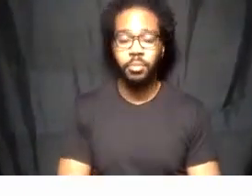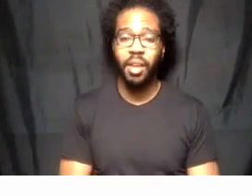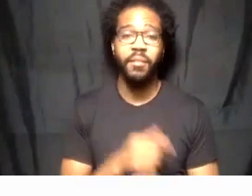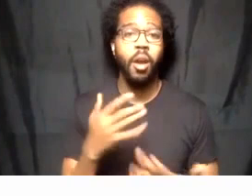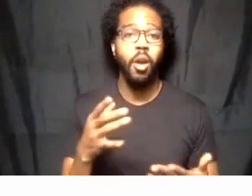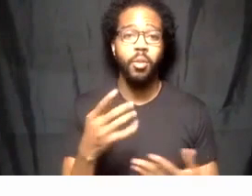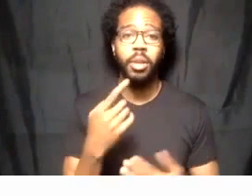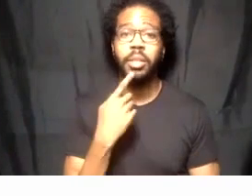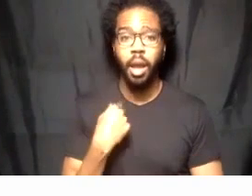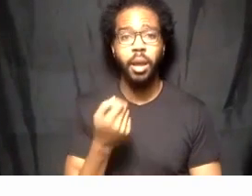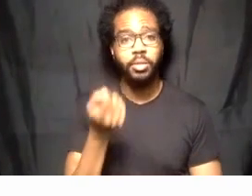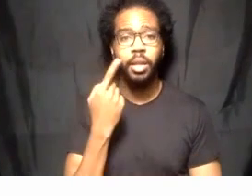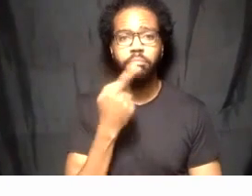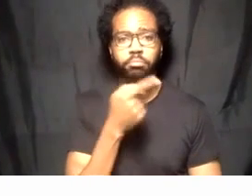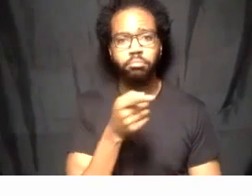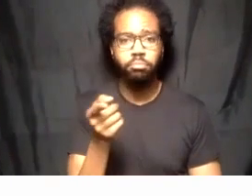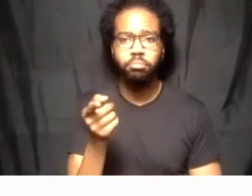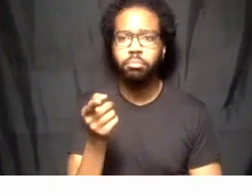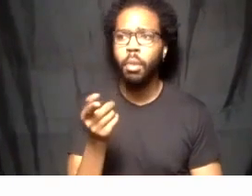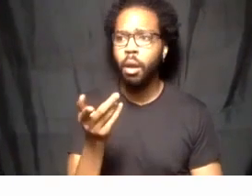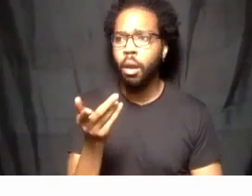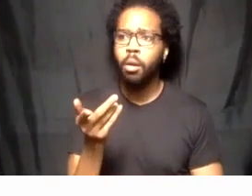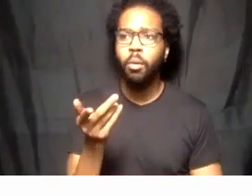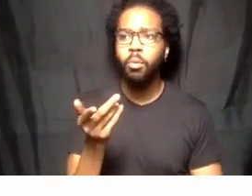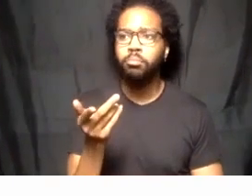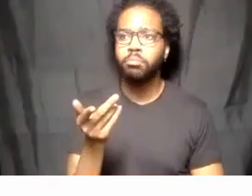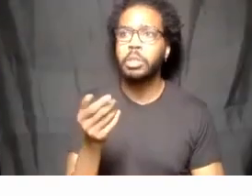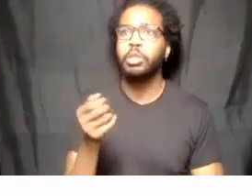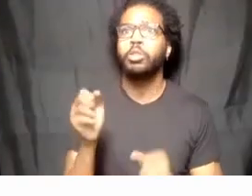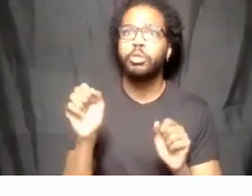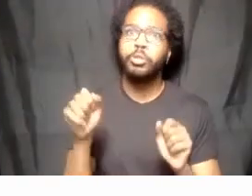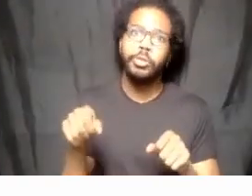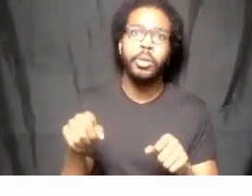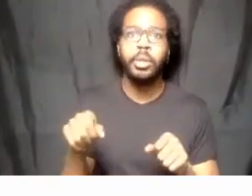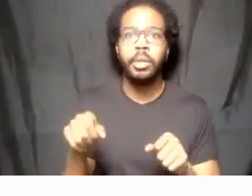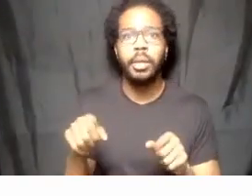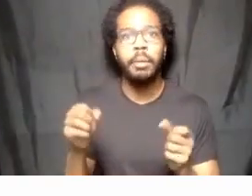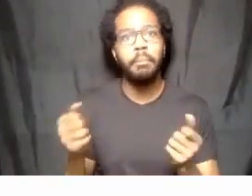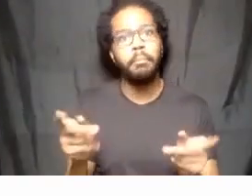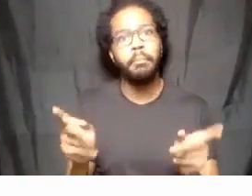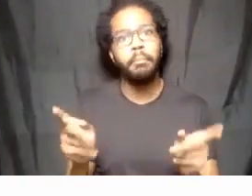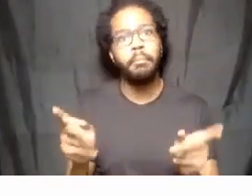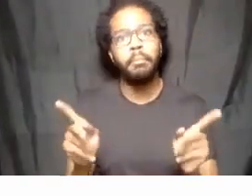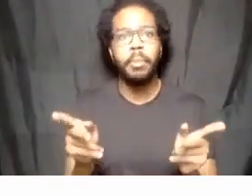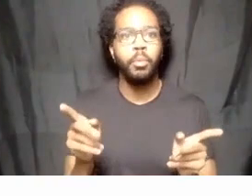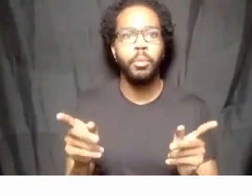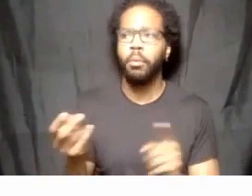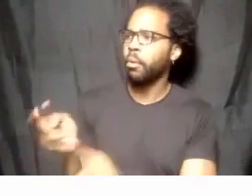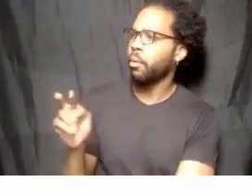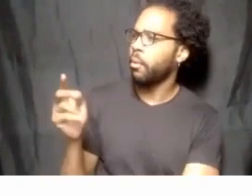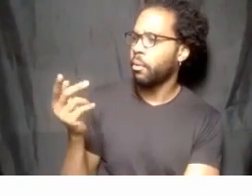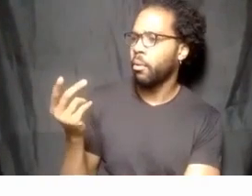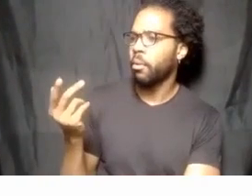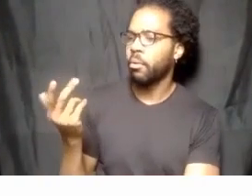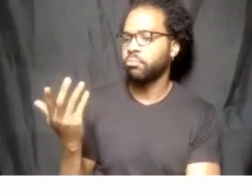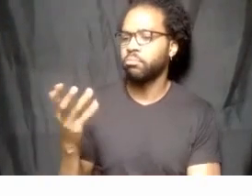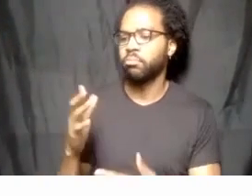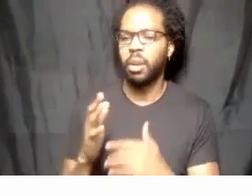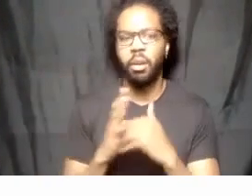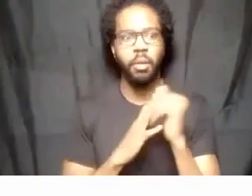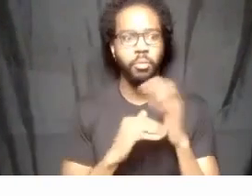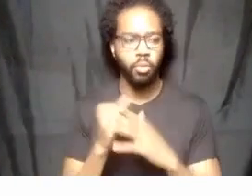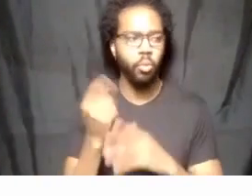I understand the issue of, that I think it could give people a sense of comfort for a